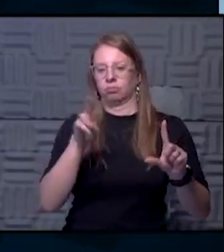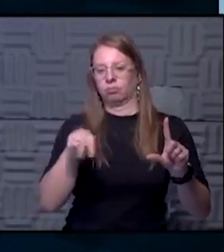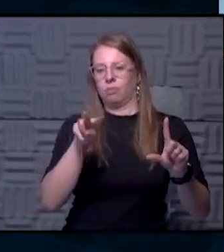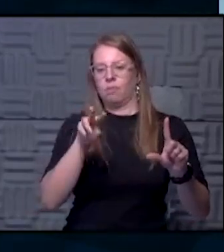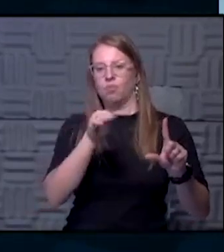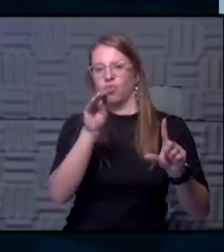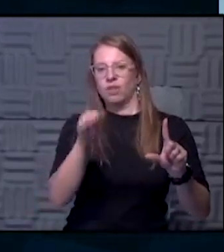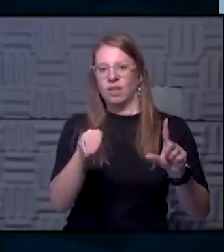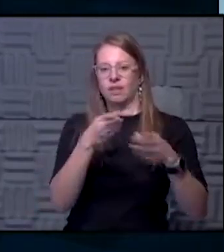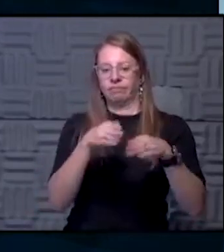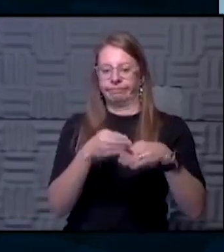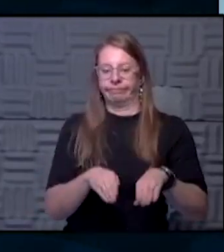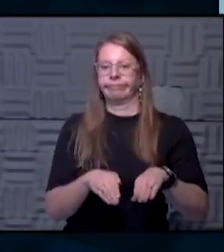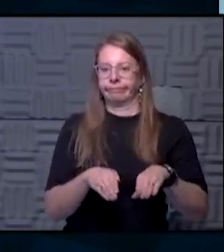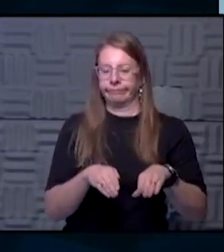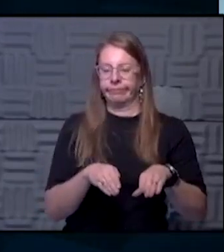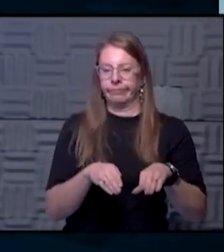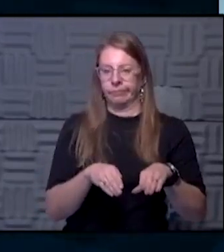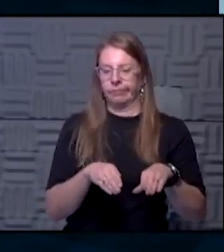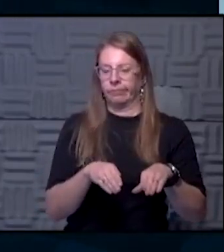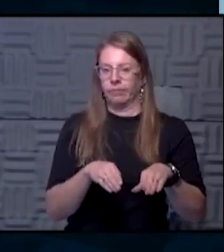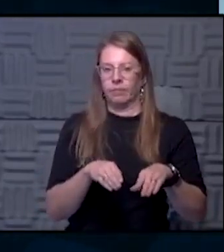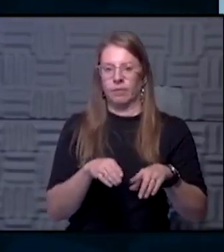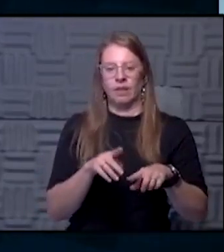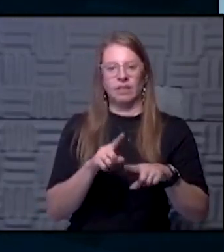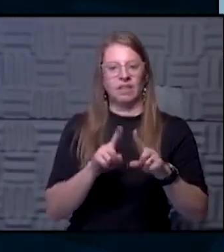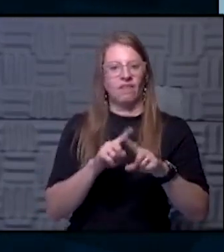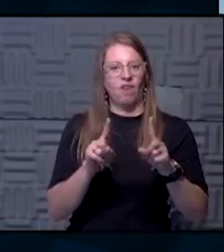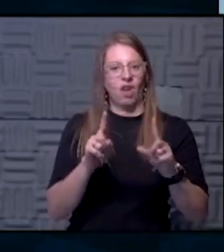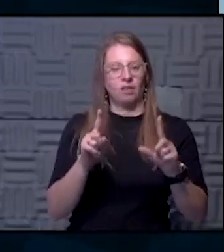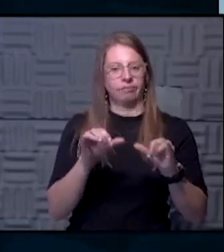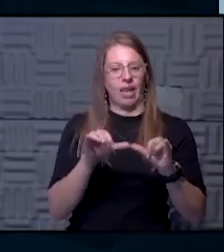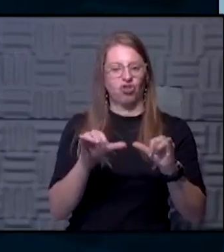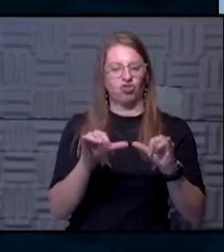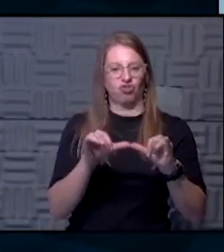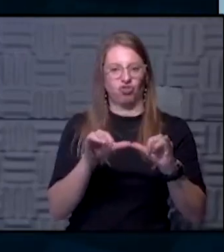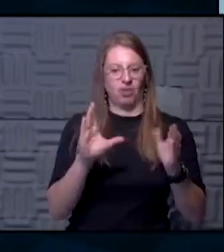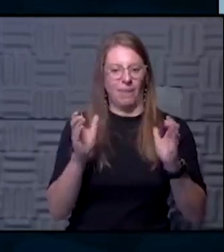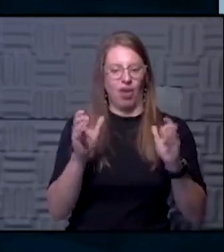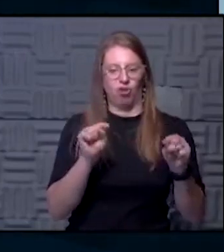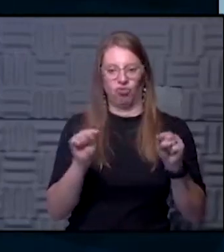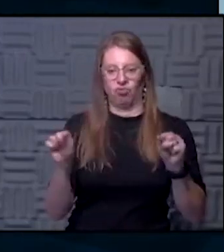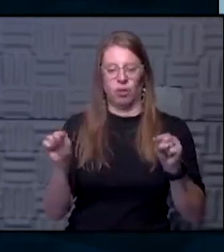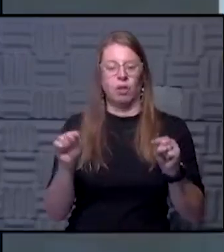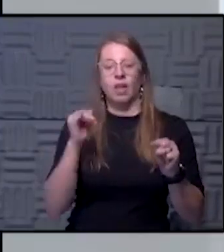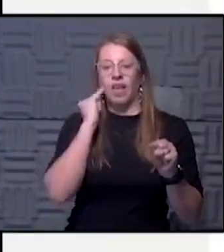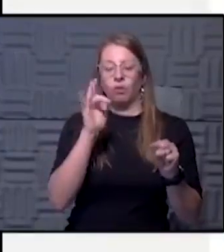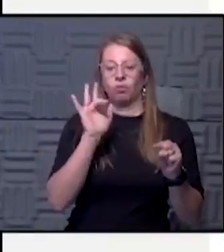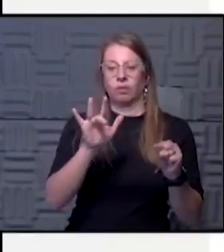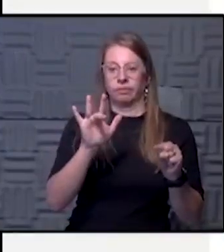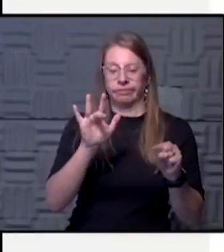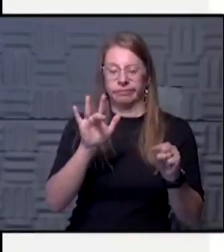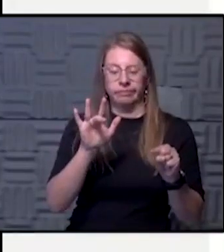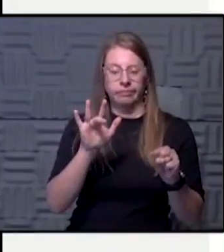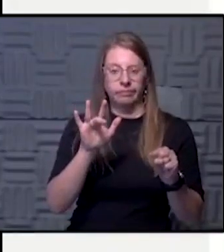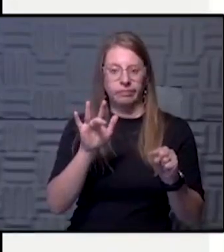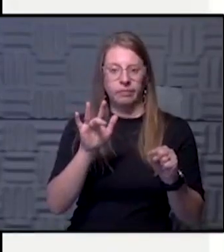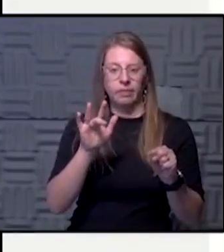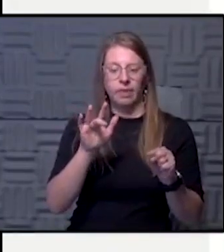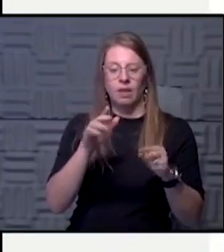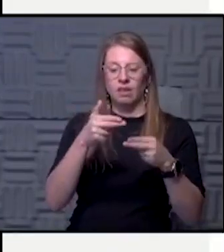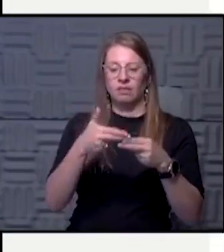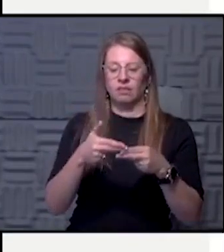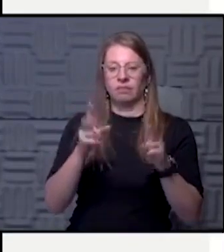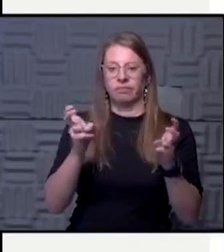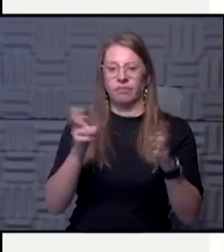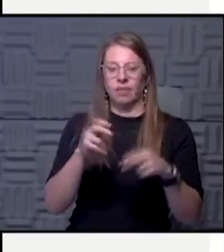percent breakout by all sorts of metrics. And it's if you click on the dashboard, it's under what's called